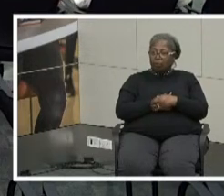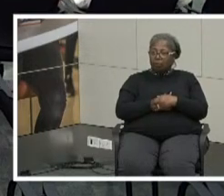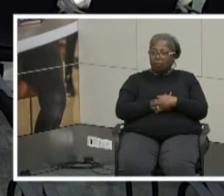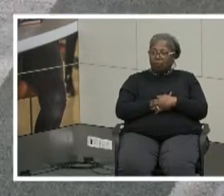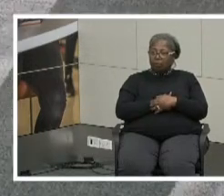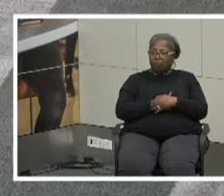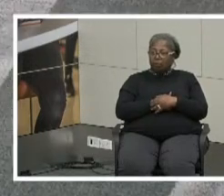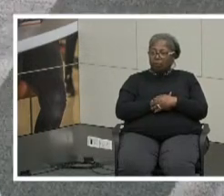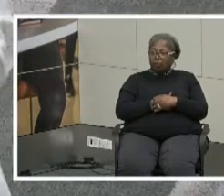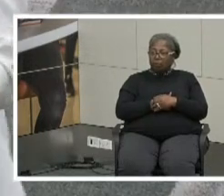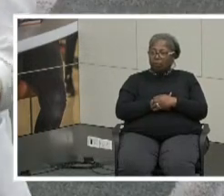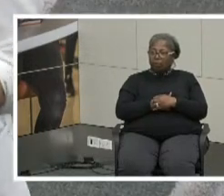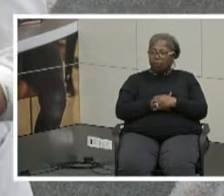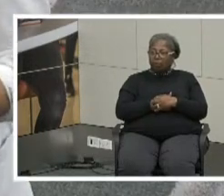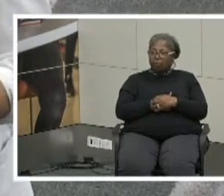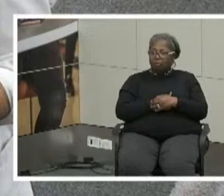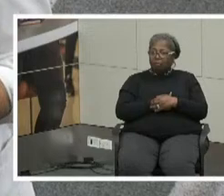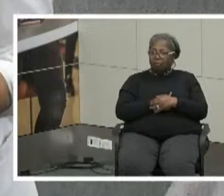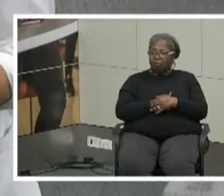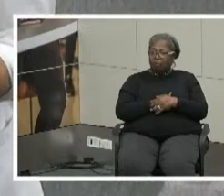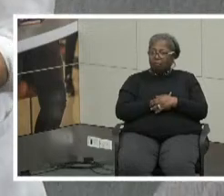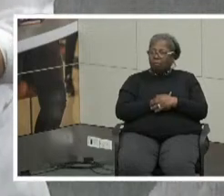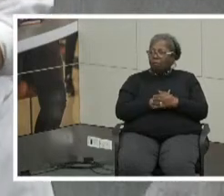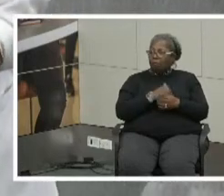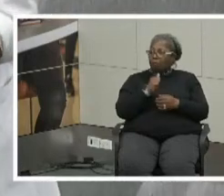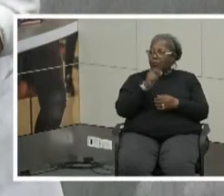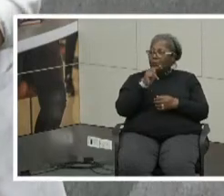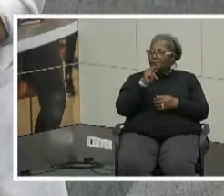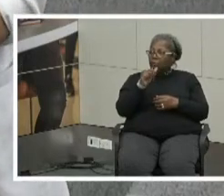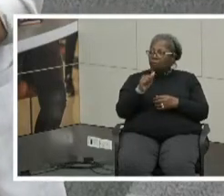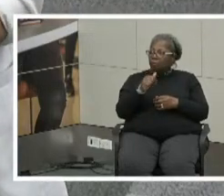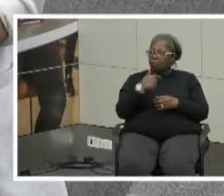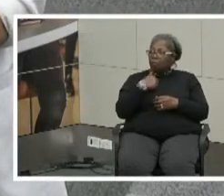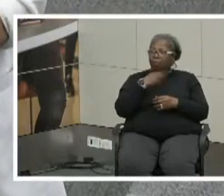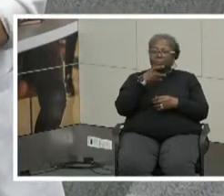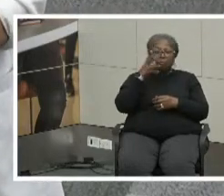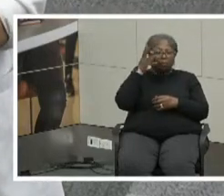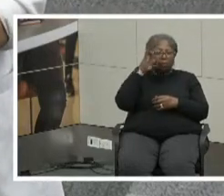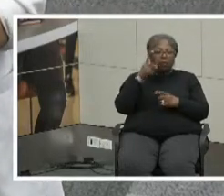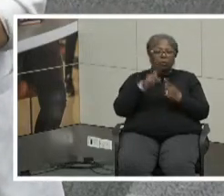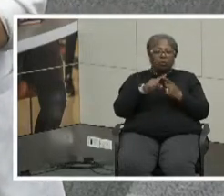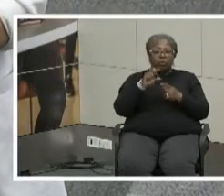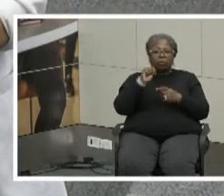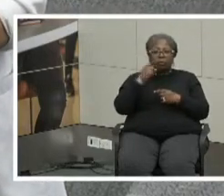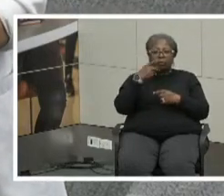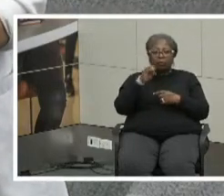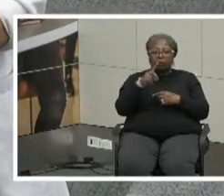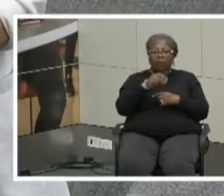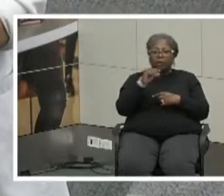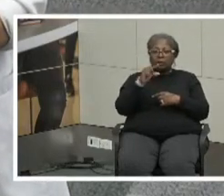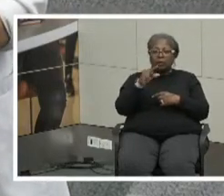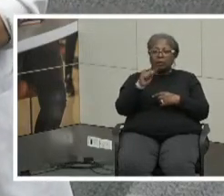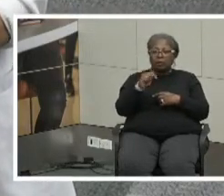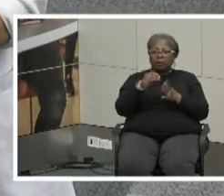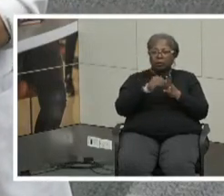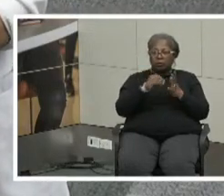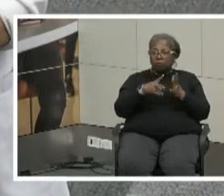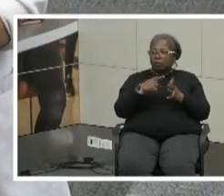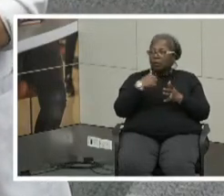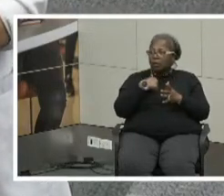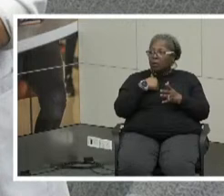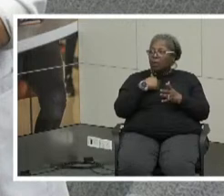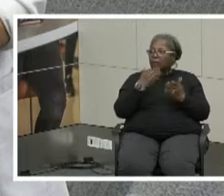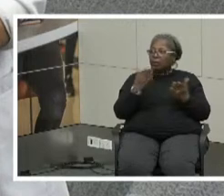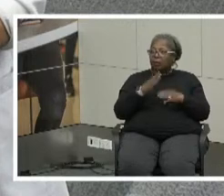is Anna I'm sorry Anna Lua I'm a parent to a sped and a GT student I'm